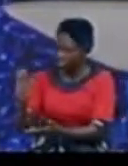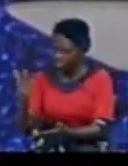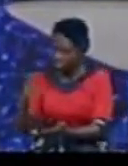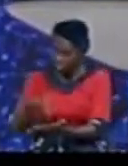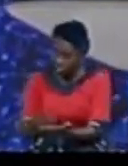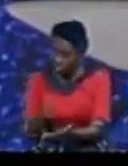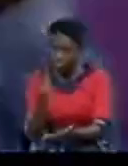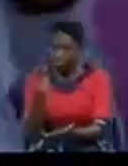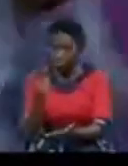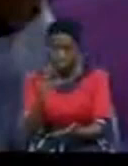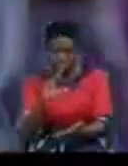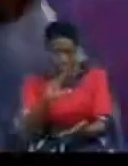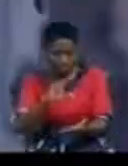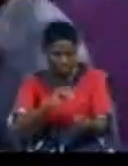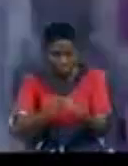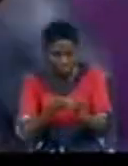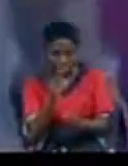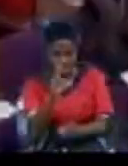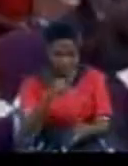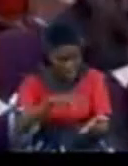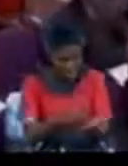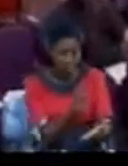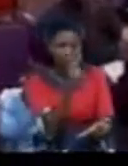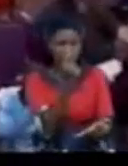up, number three got up.